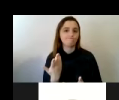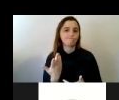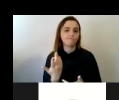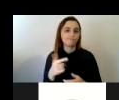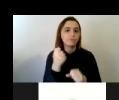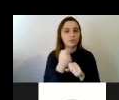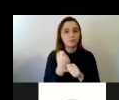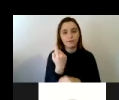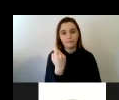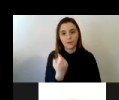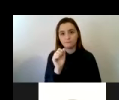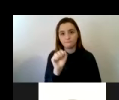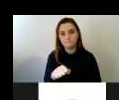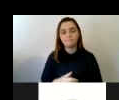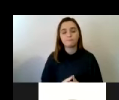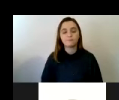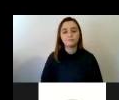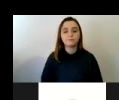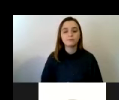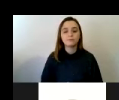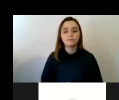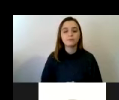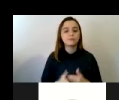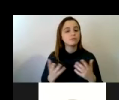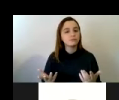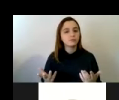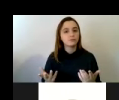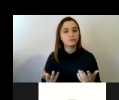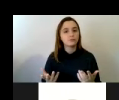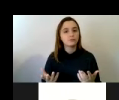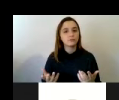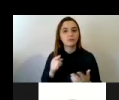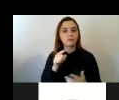in this field. So what is this all about?